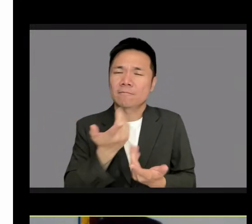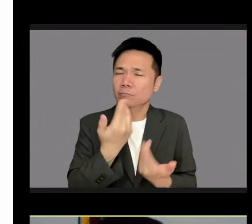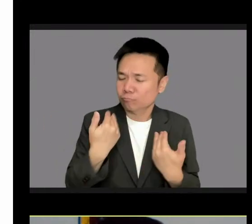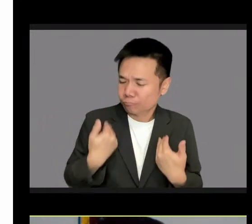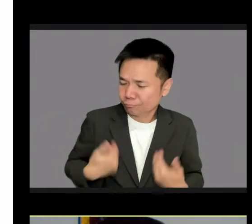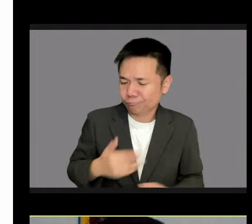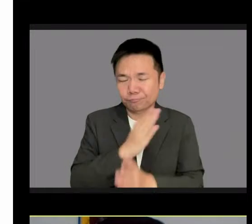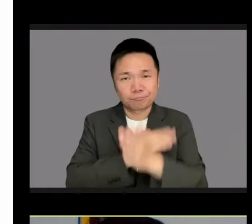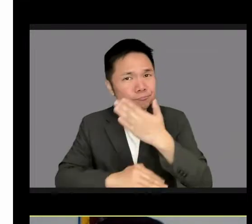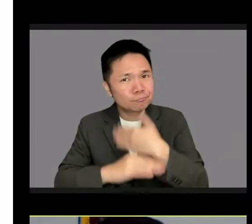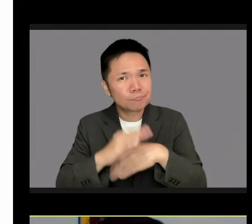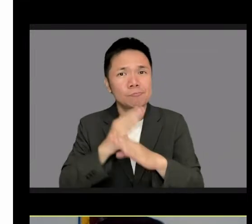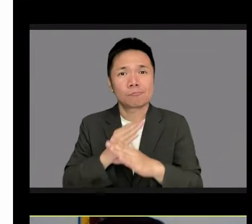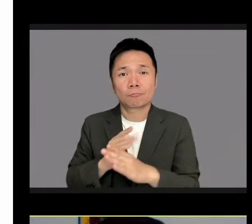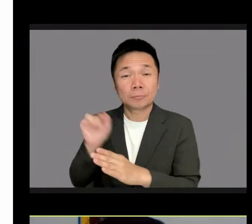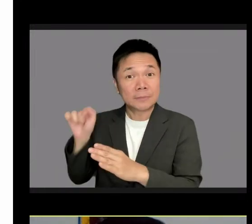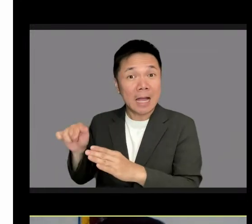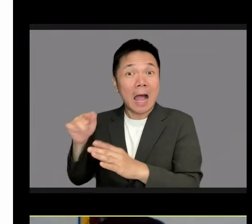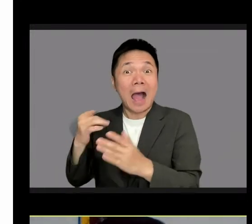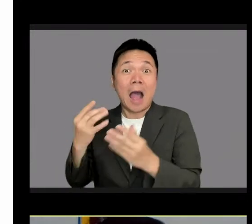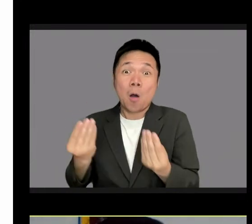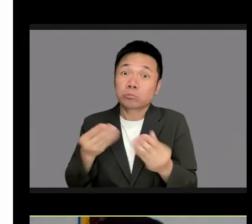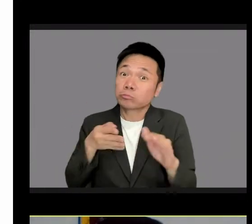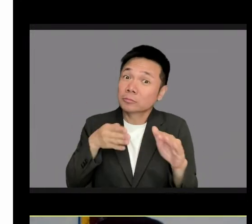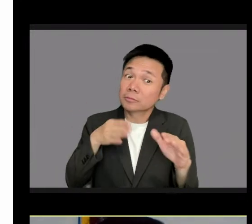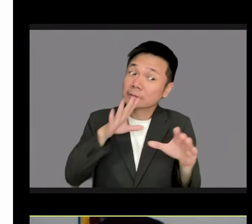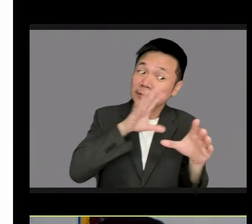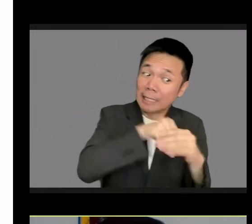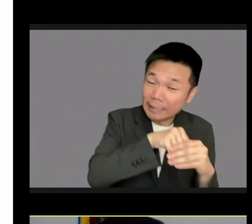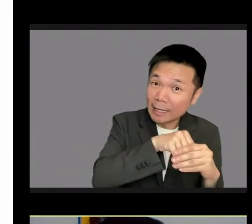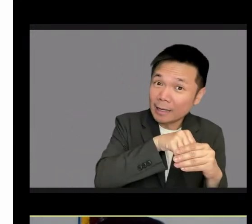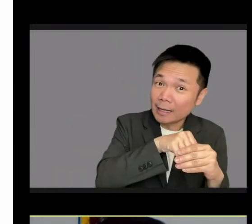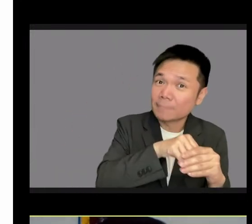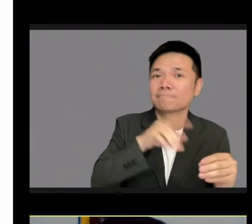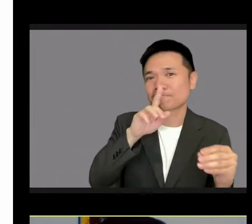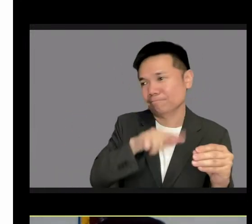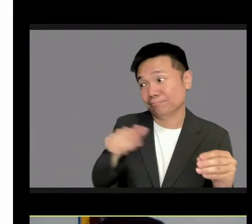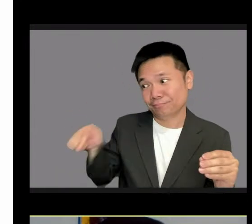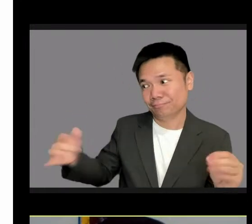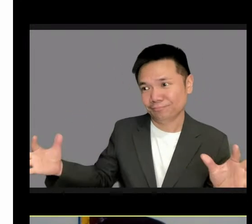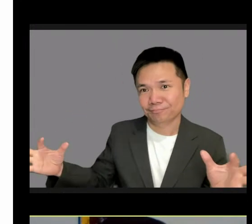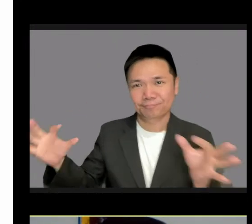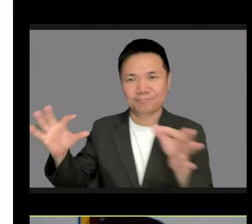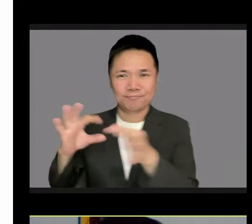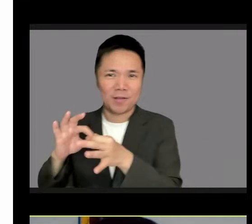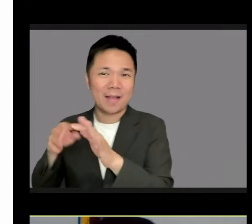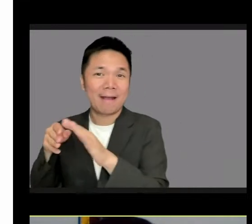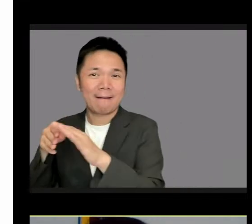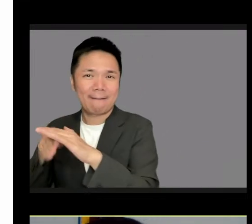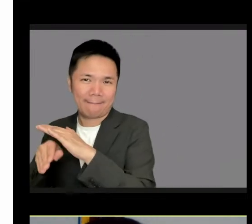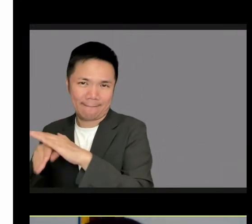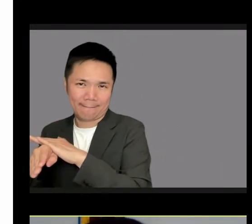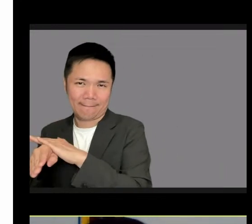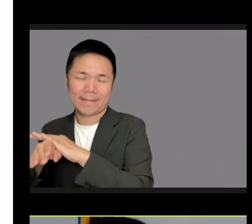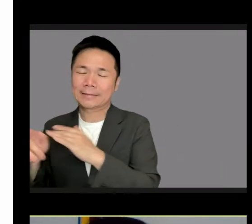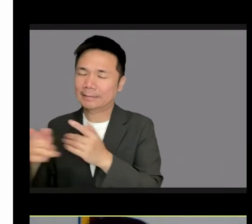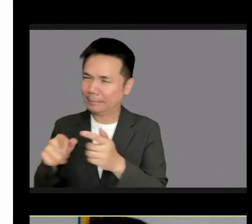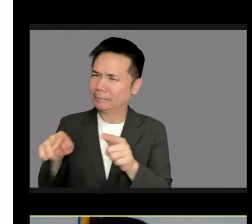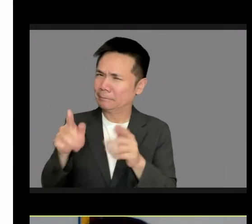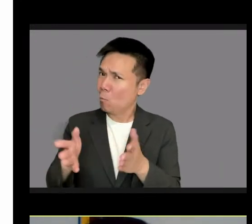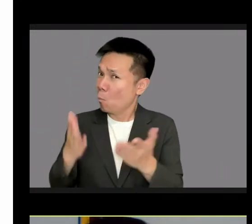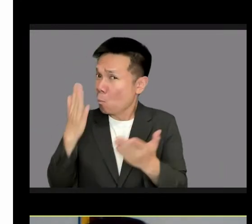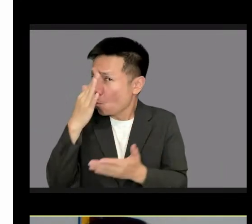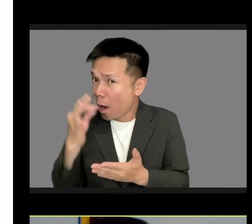services, content, and other digital products with the same success and outcome as an able-bodied person.